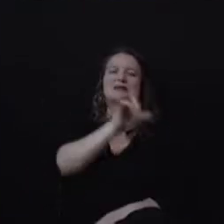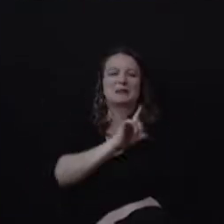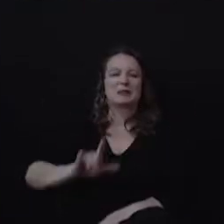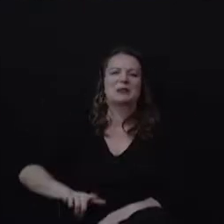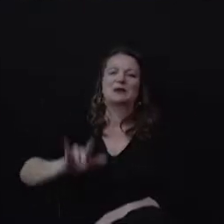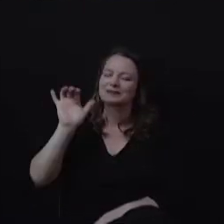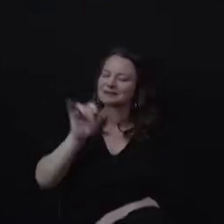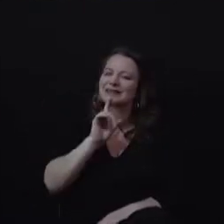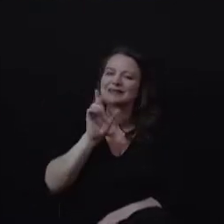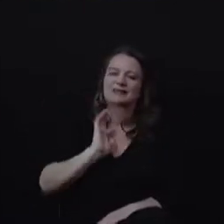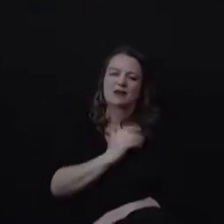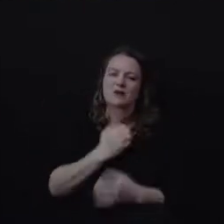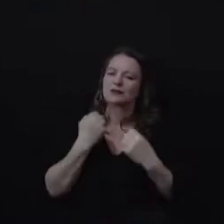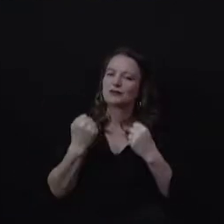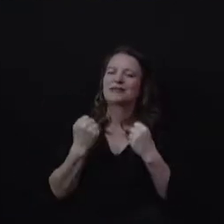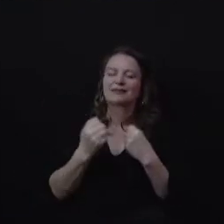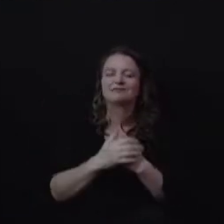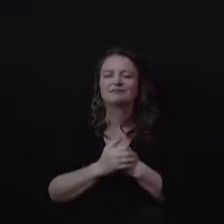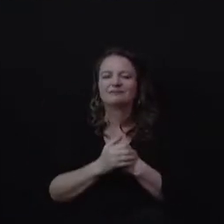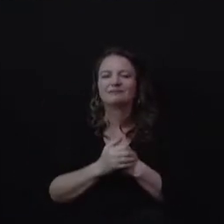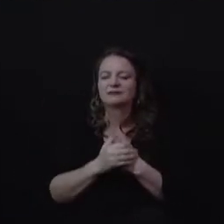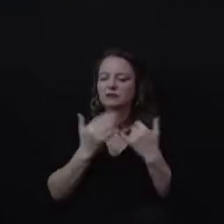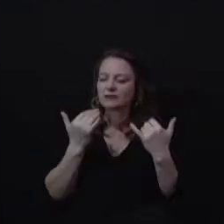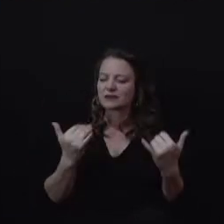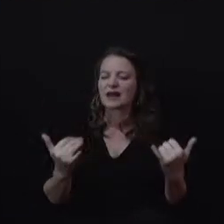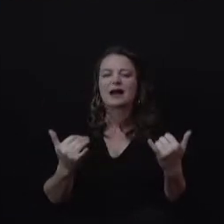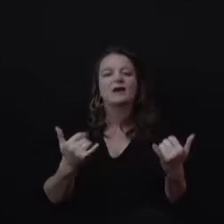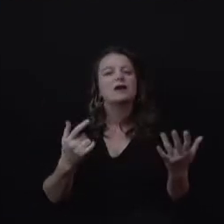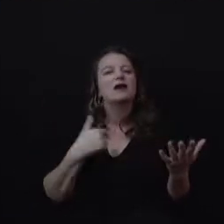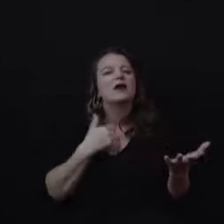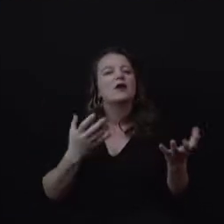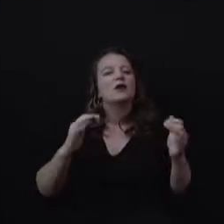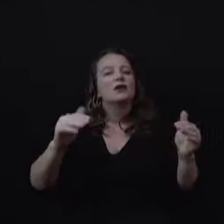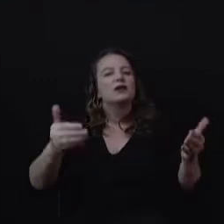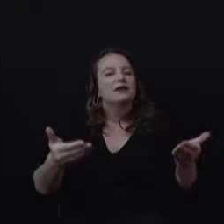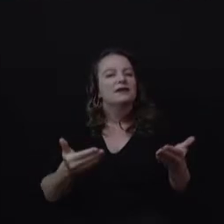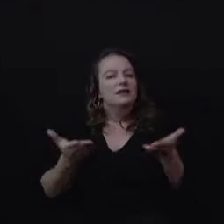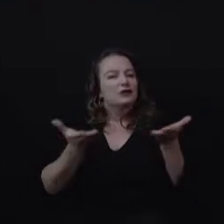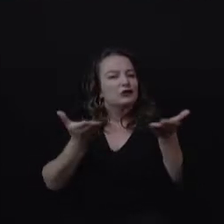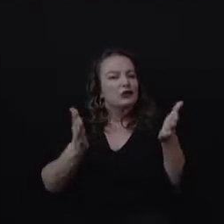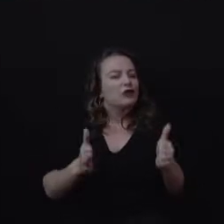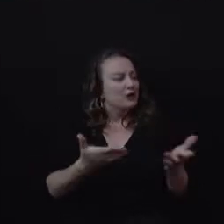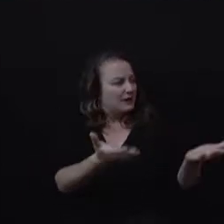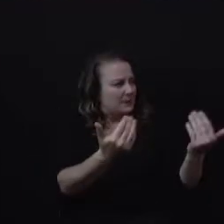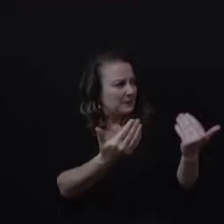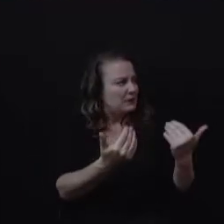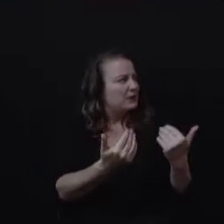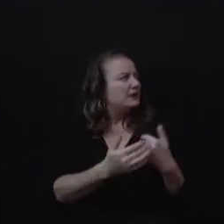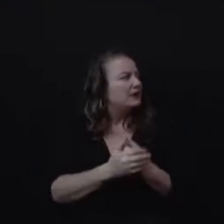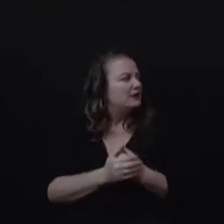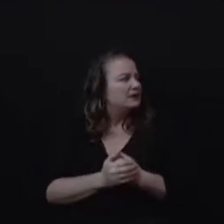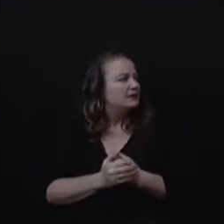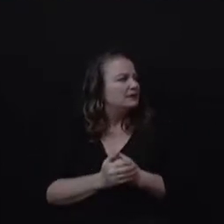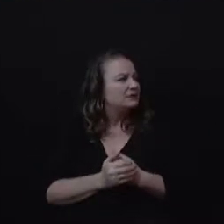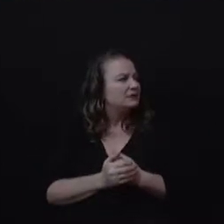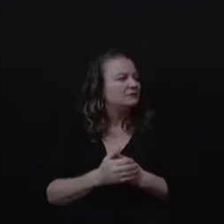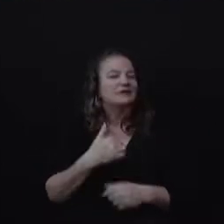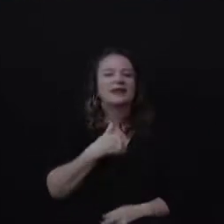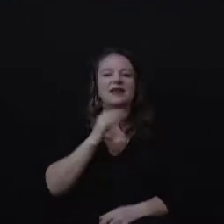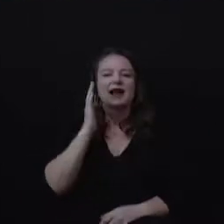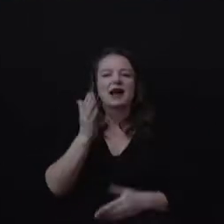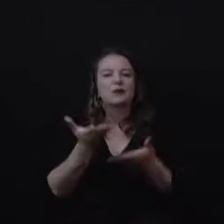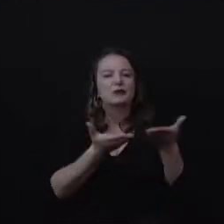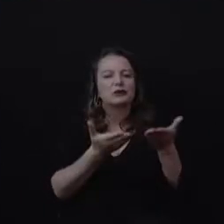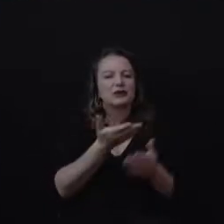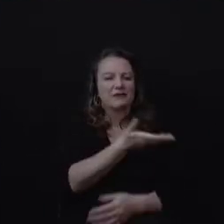strength. And so now at this time, I would like to invite our servers to come forward, and I will serve them